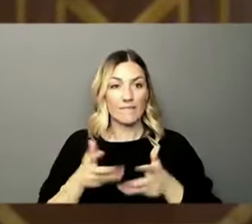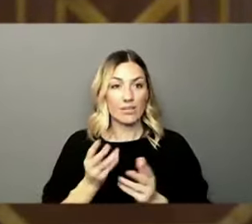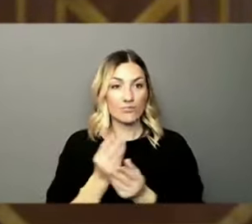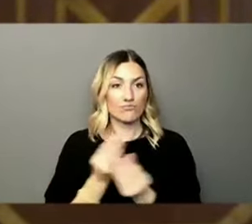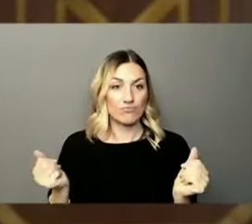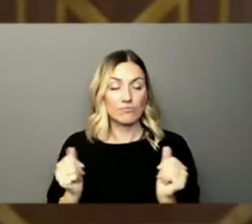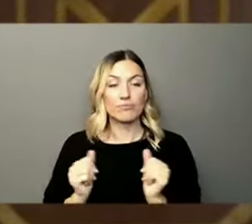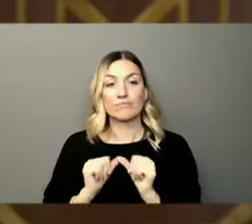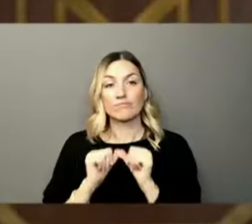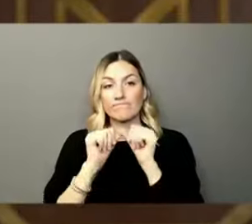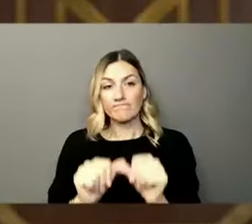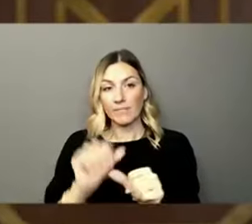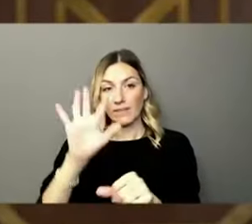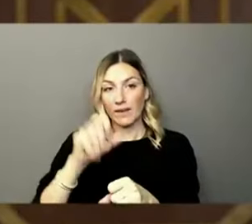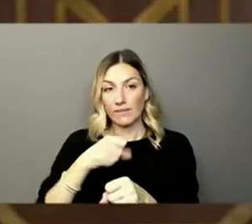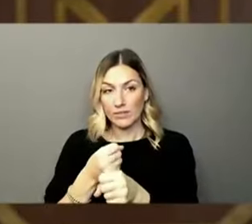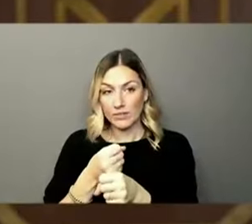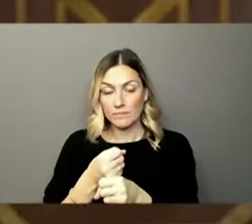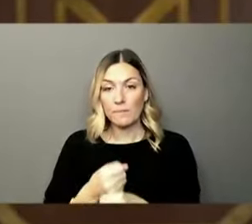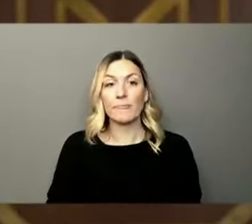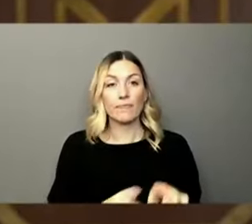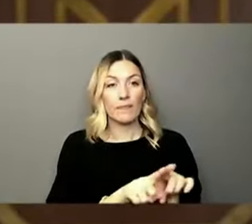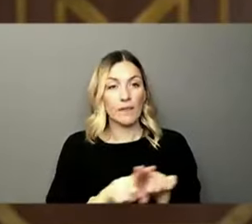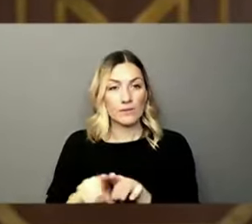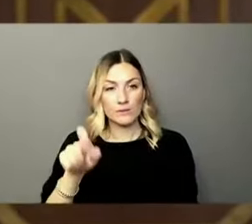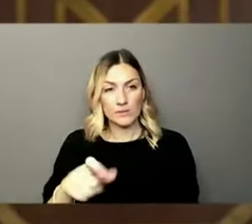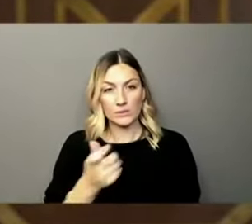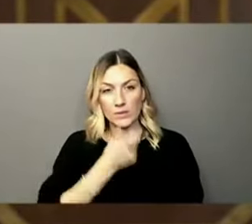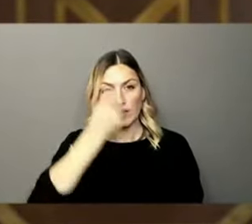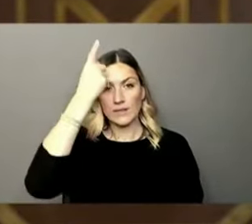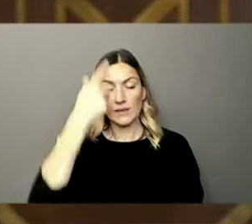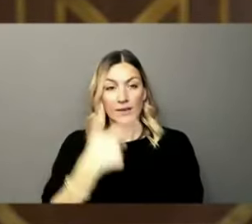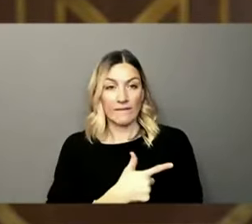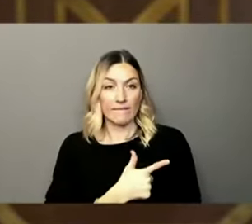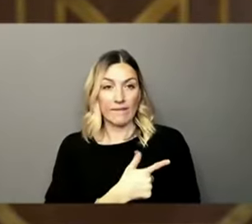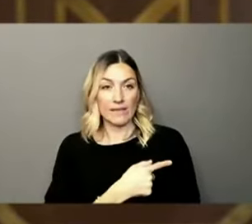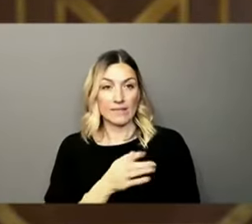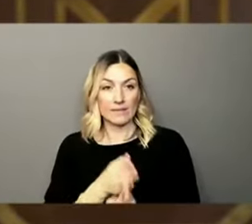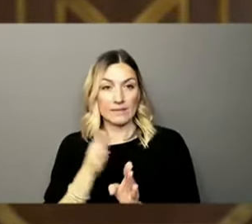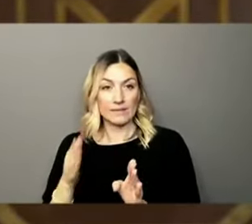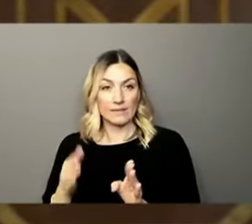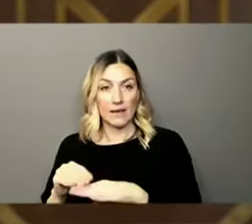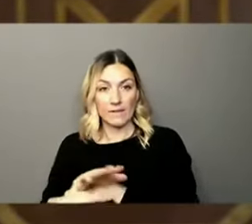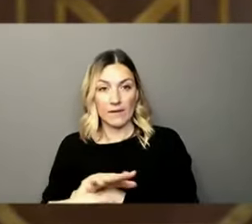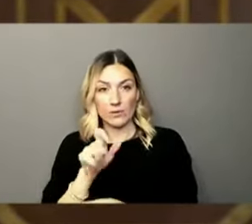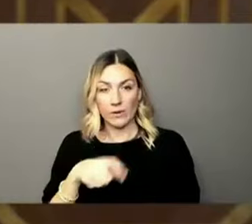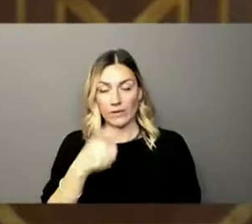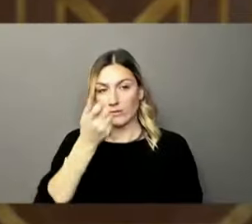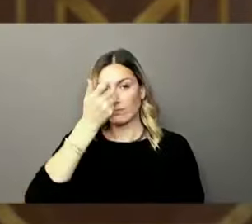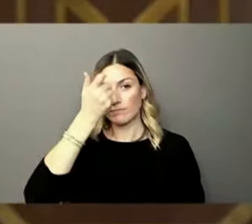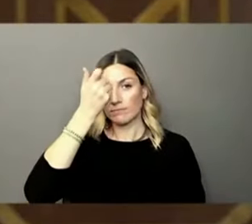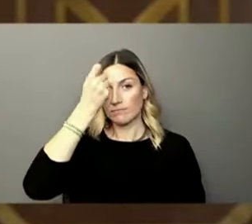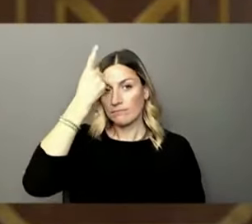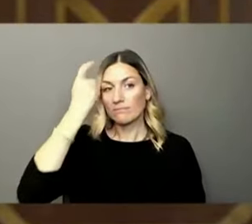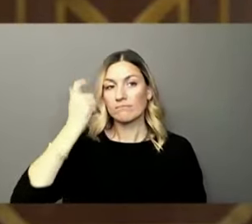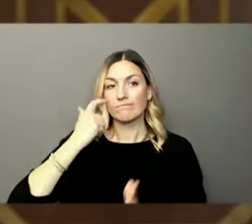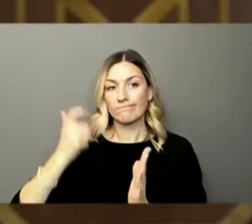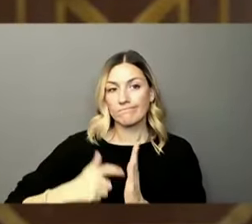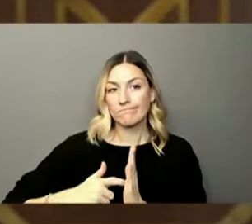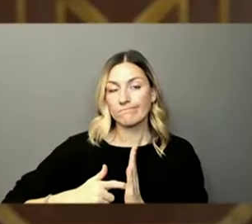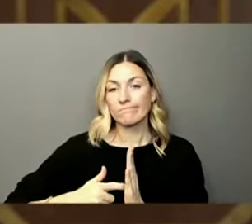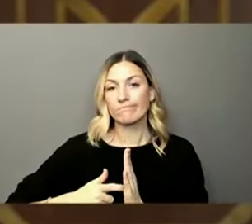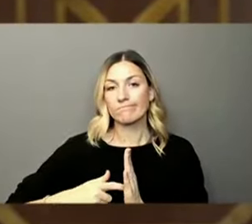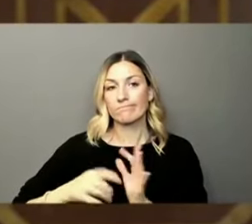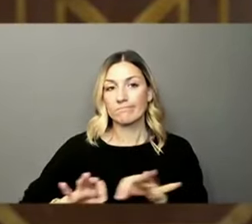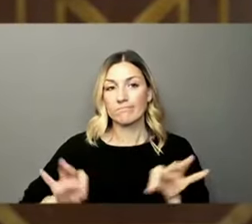5 years. We must also understand vaccine side effects. This must be acknowledged and understood very, very deeply. This is very, very